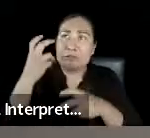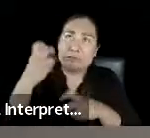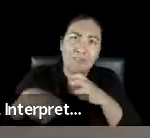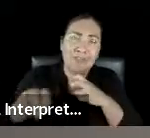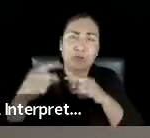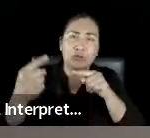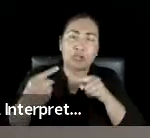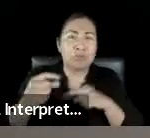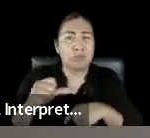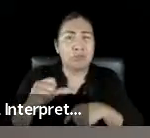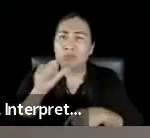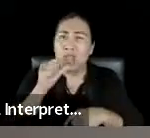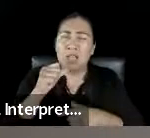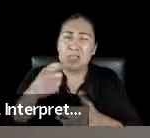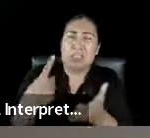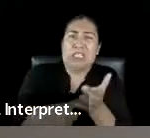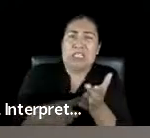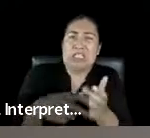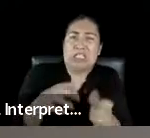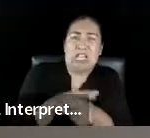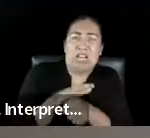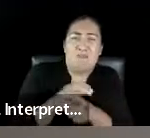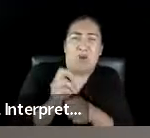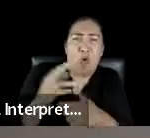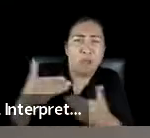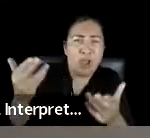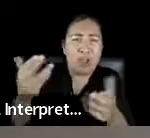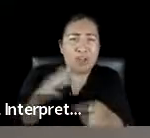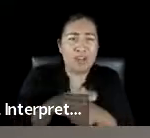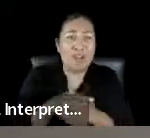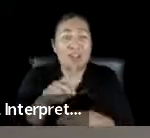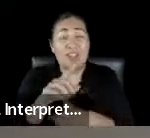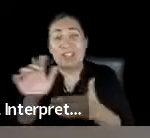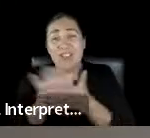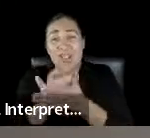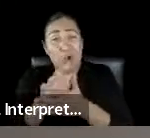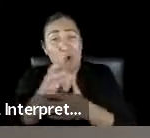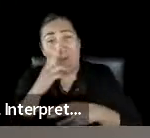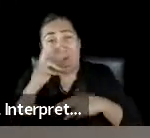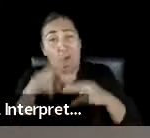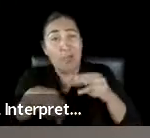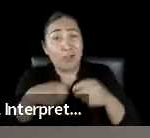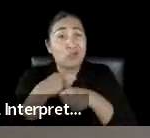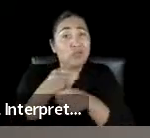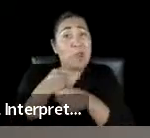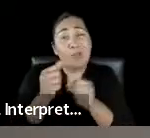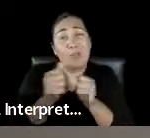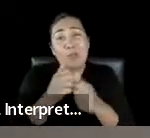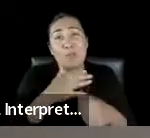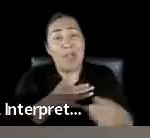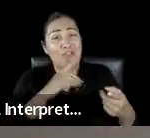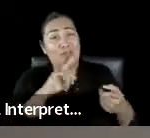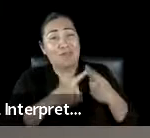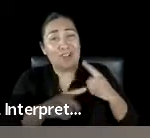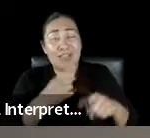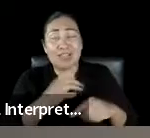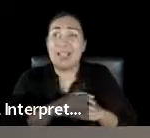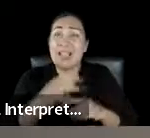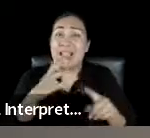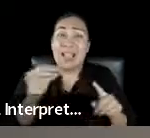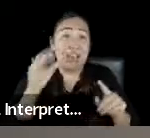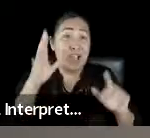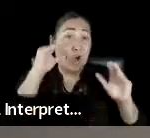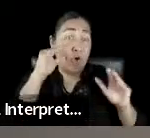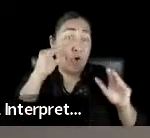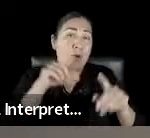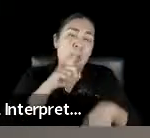about enough. This video was very fun to make with my friend, and I just hope it makes